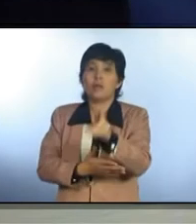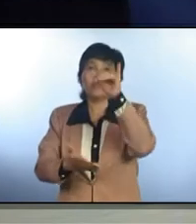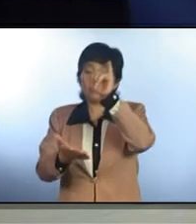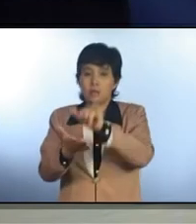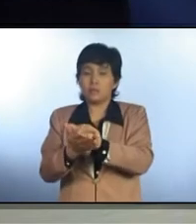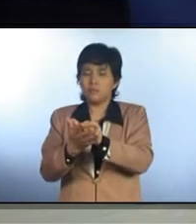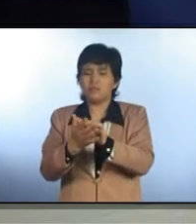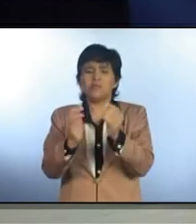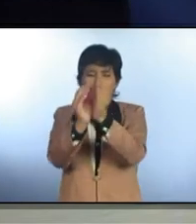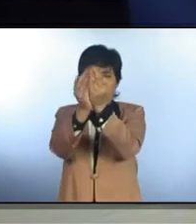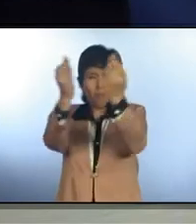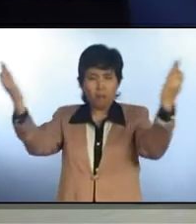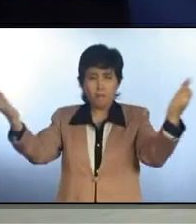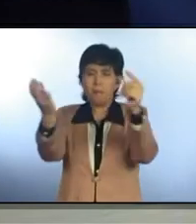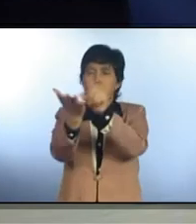through media,